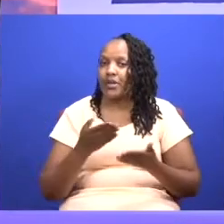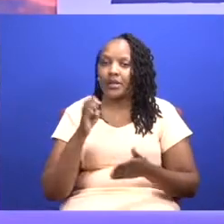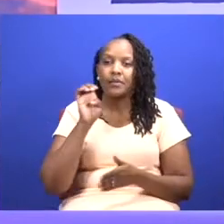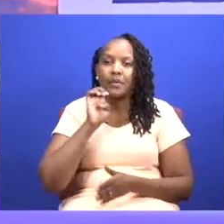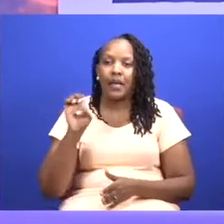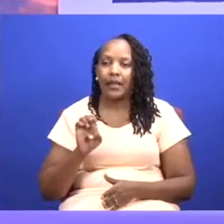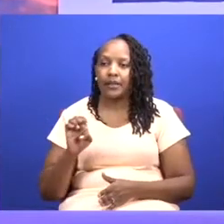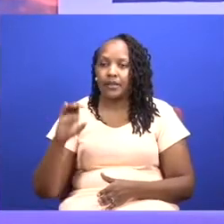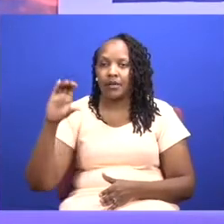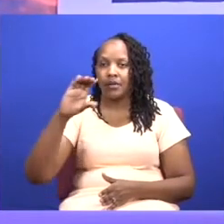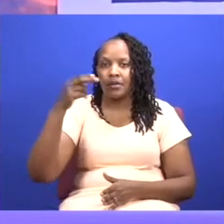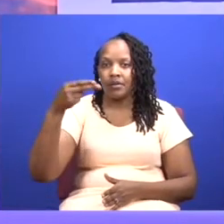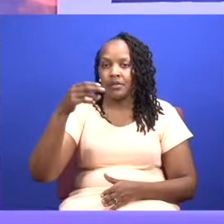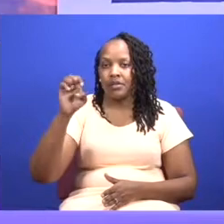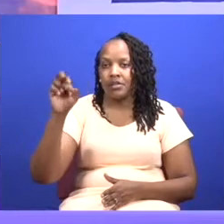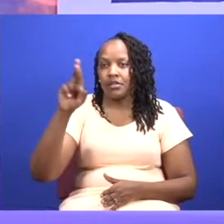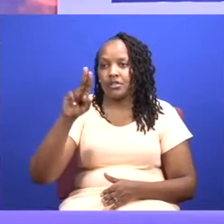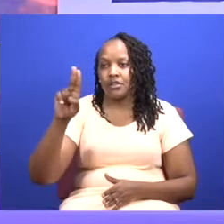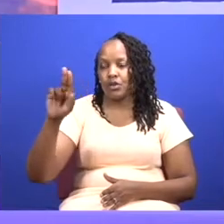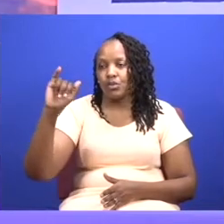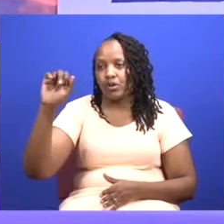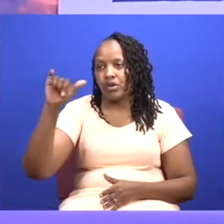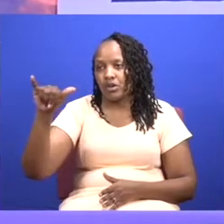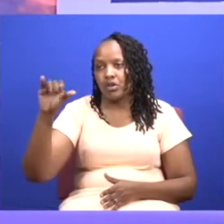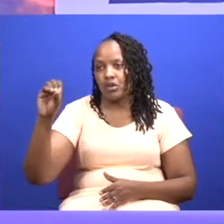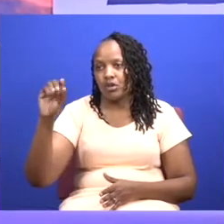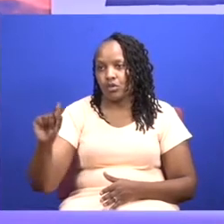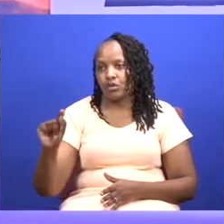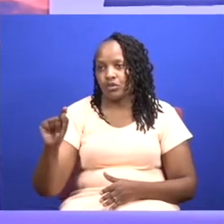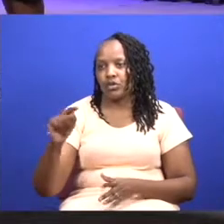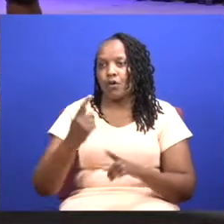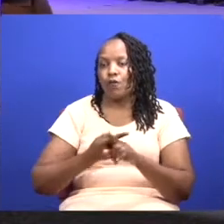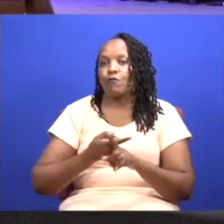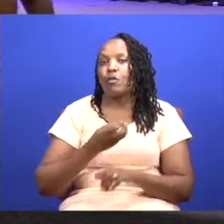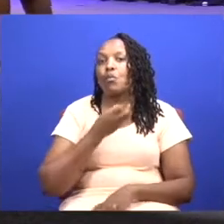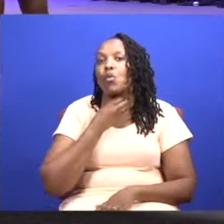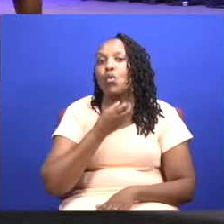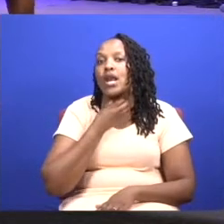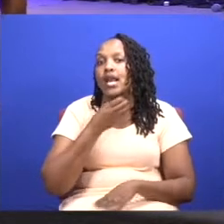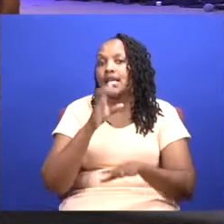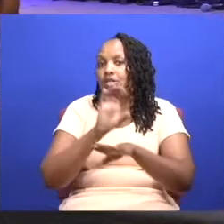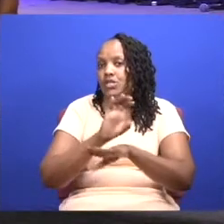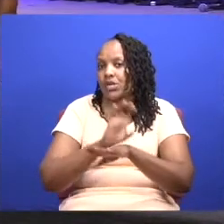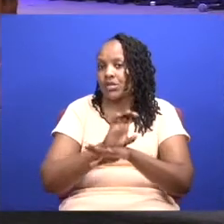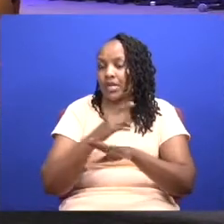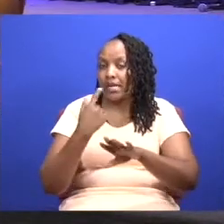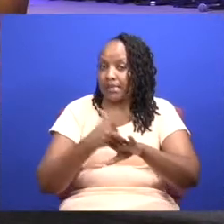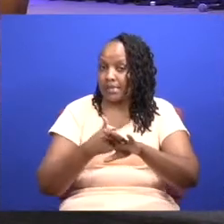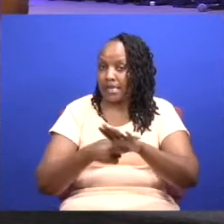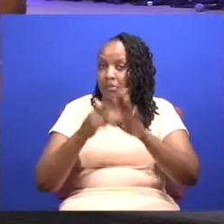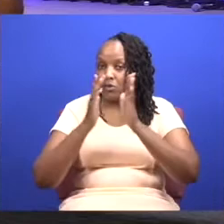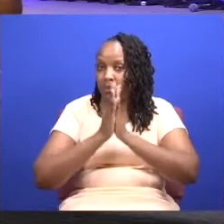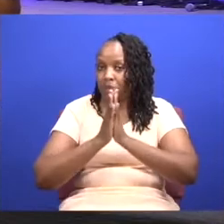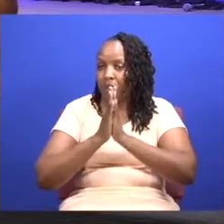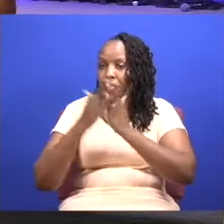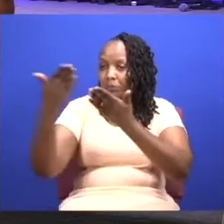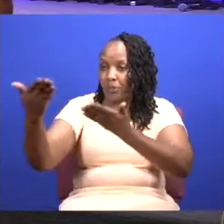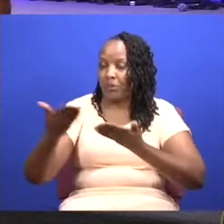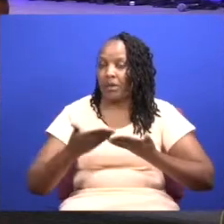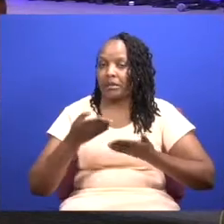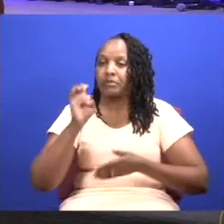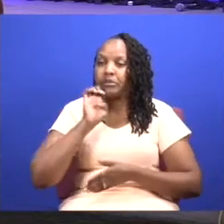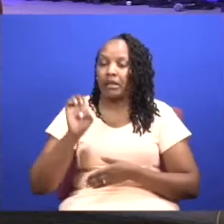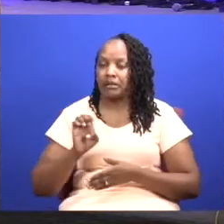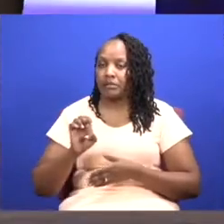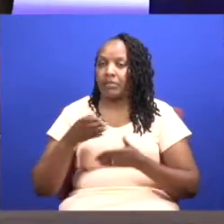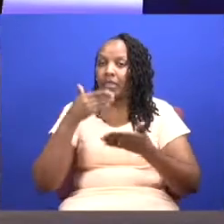Elder Chiriot from CITAM Woodley. He will be taking us through that segment of intercession. Karibu sana, Elder. Thank you.